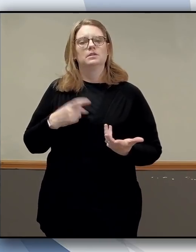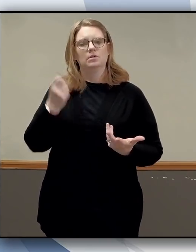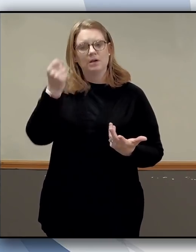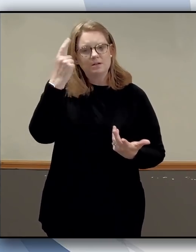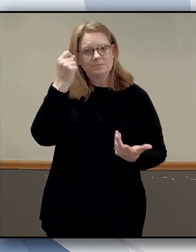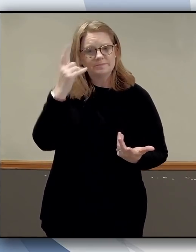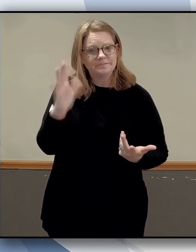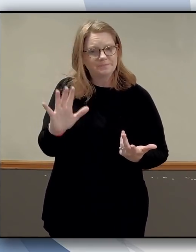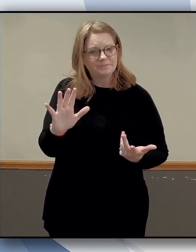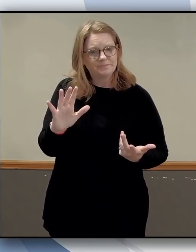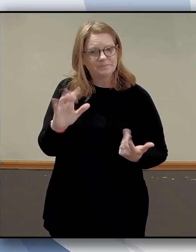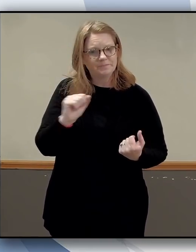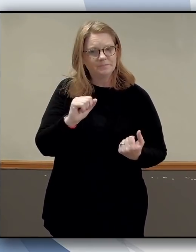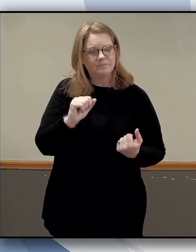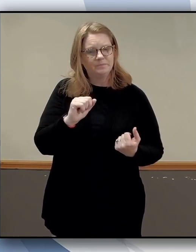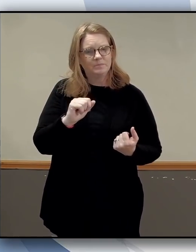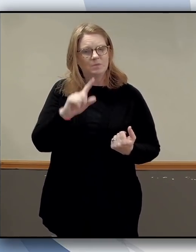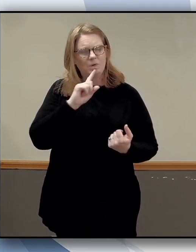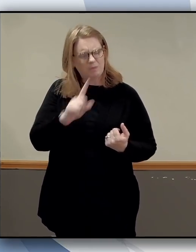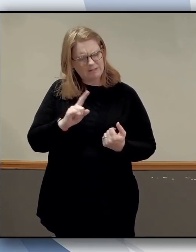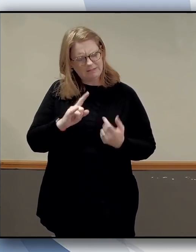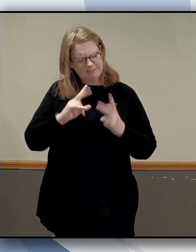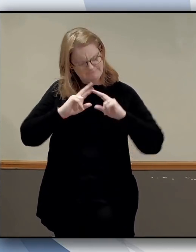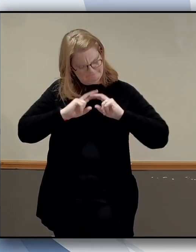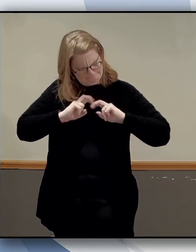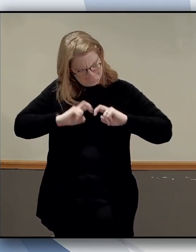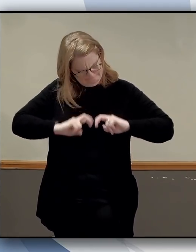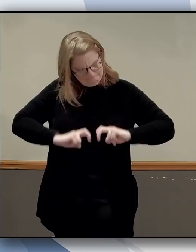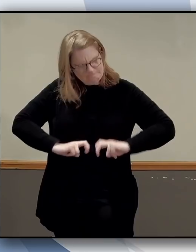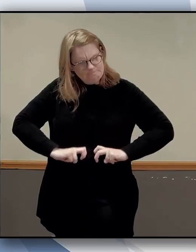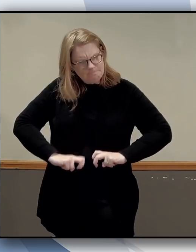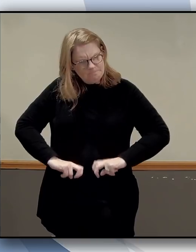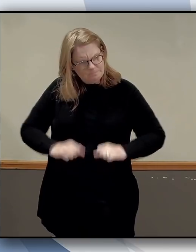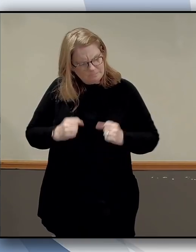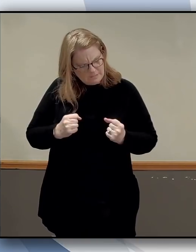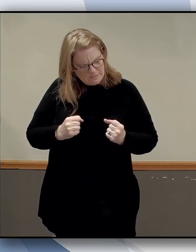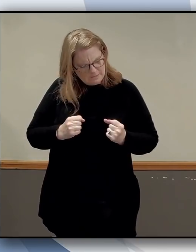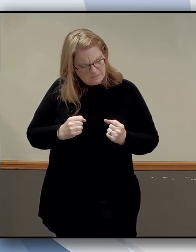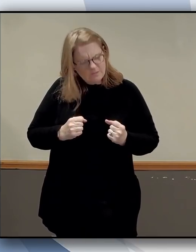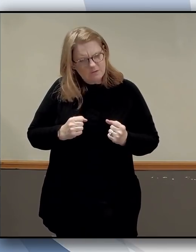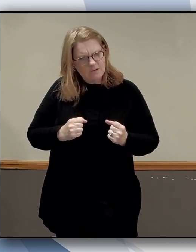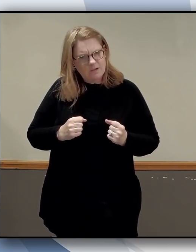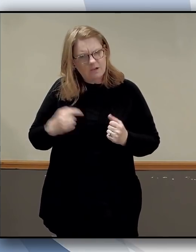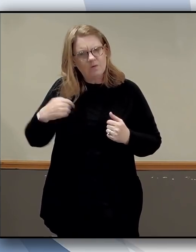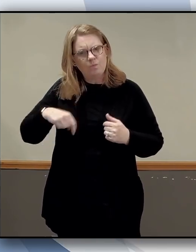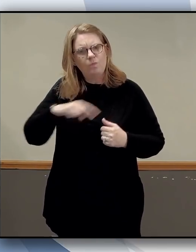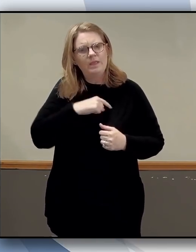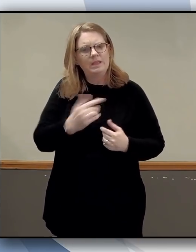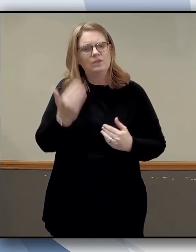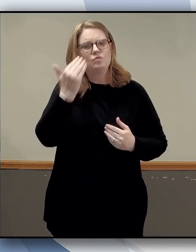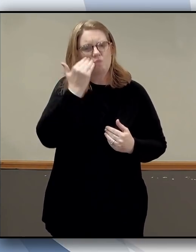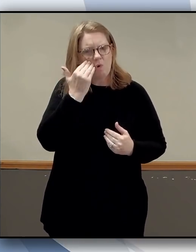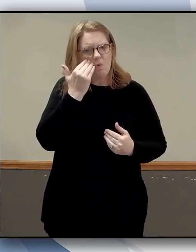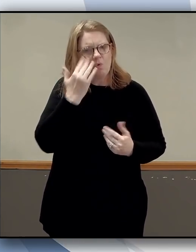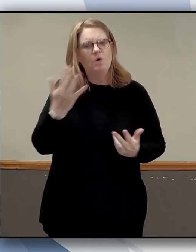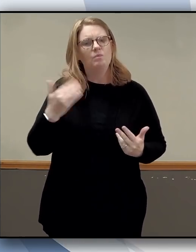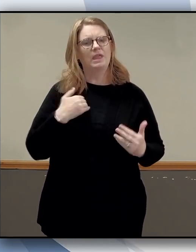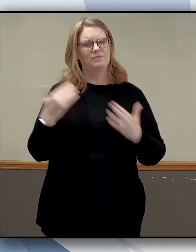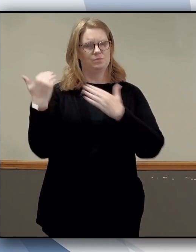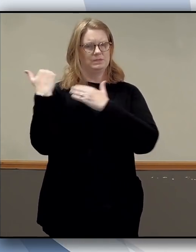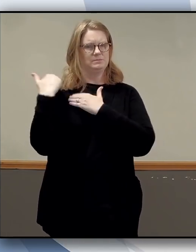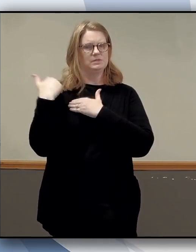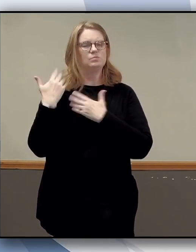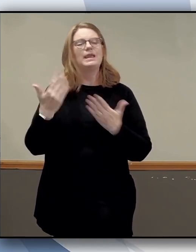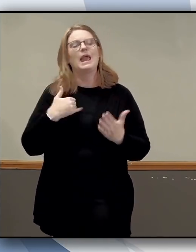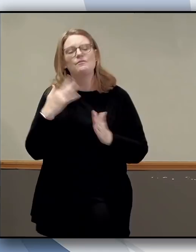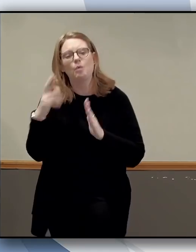we look inside of ourselves and look to those around us, we each of us know that we actually have a role to play in